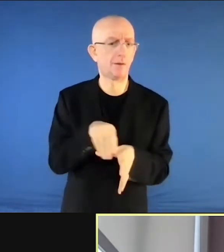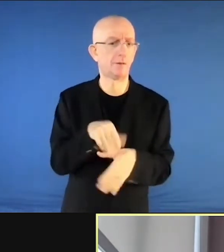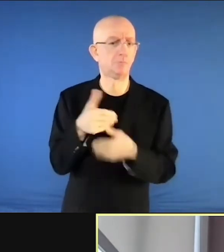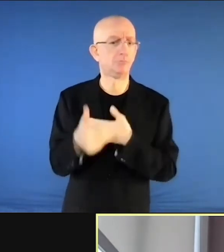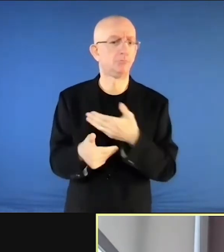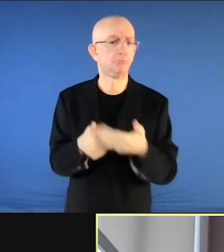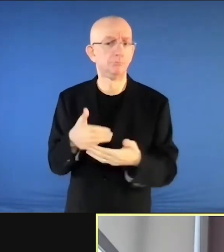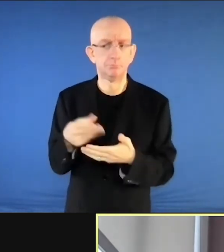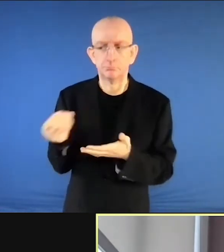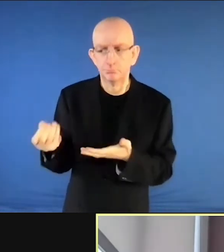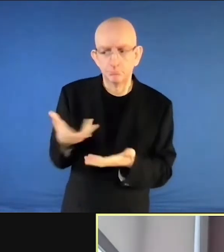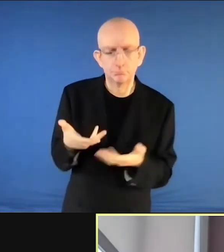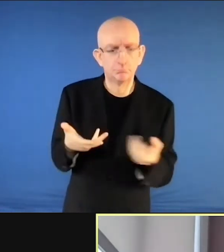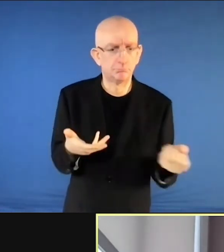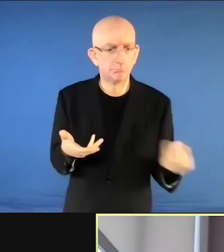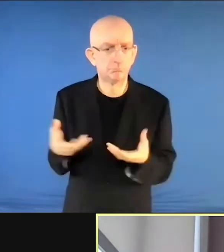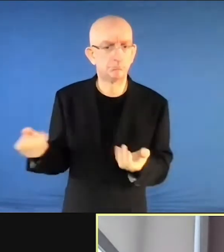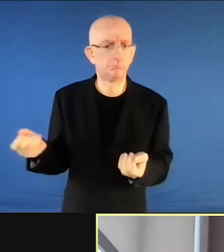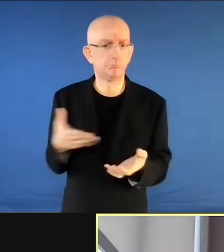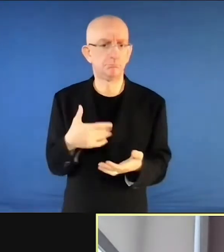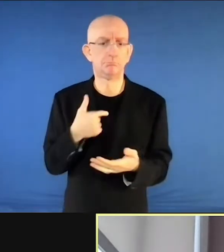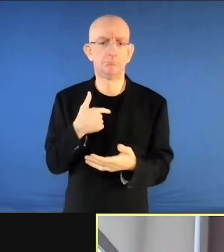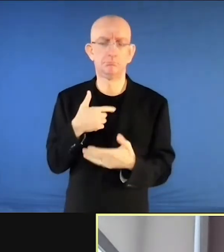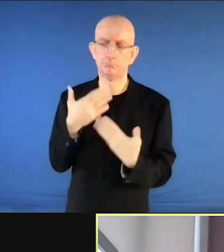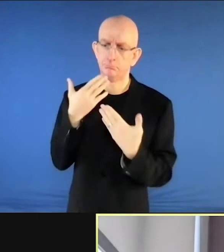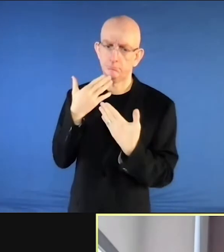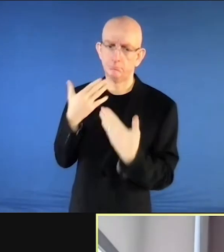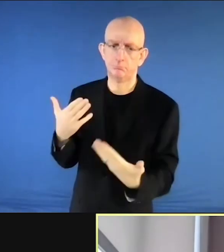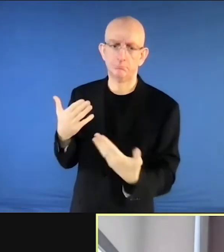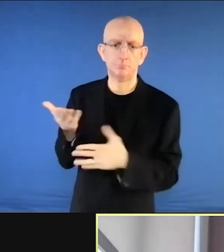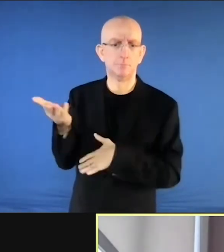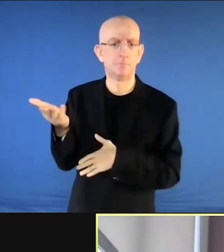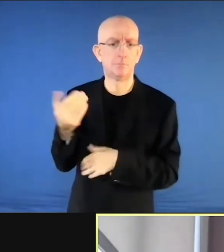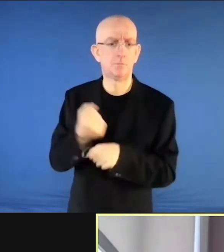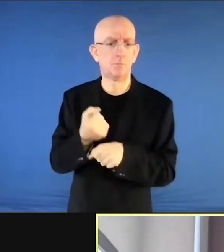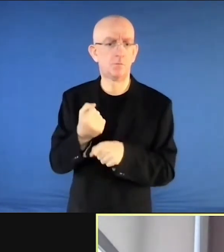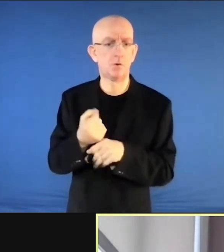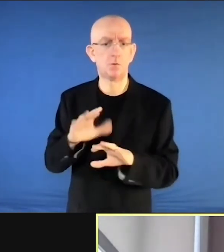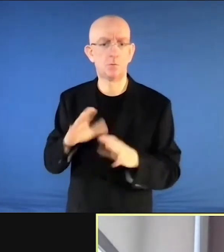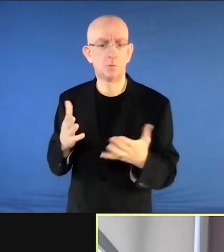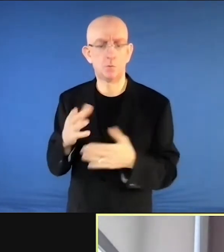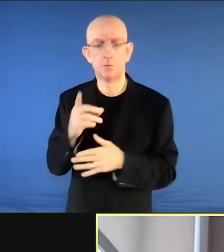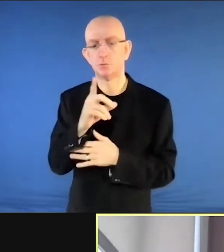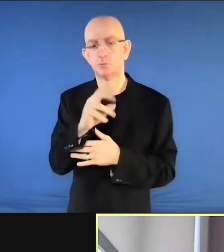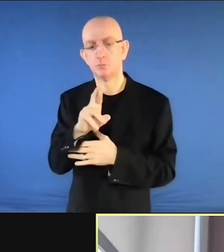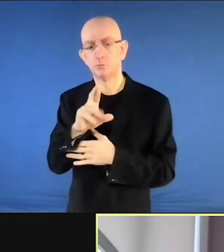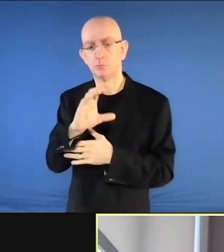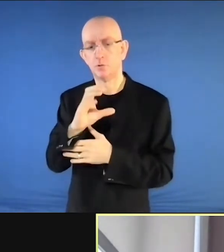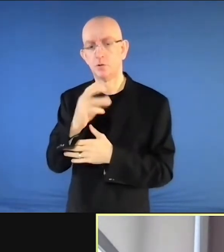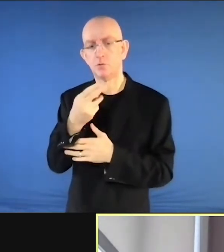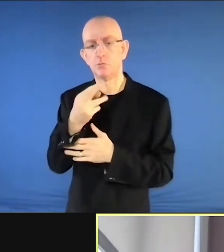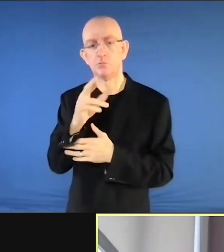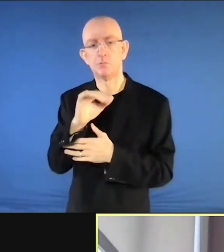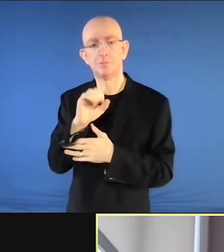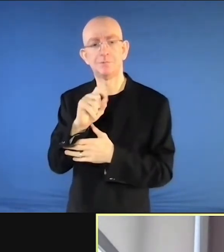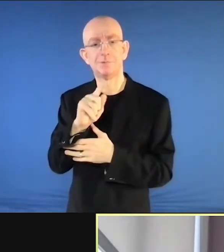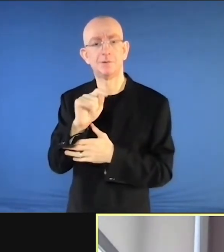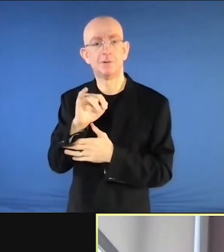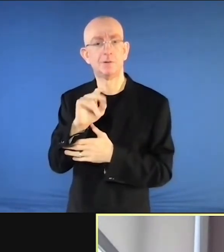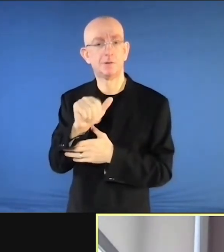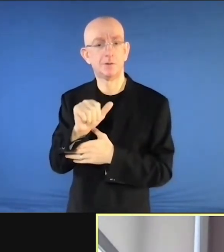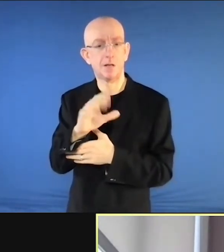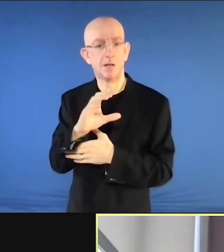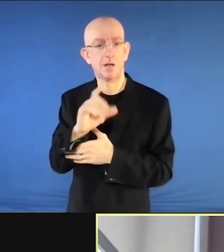of IASFM. She took the lead and prepared the draft guidelines. Then a widespread consultation